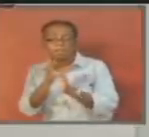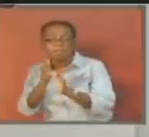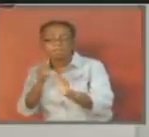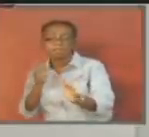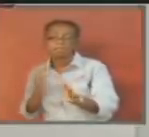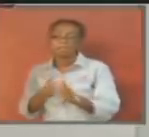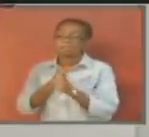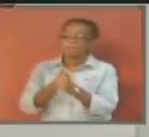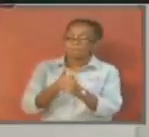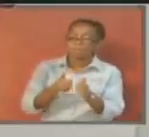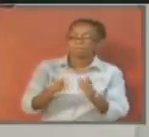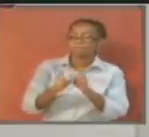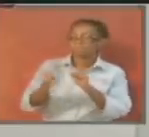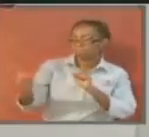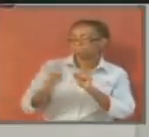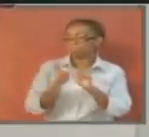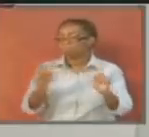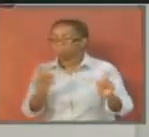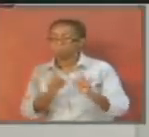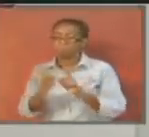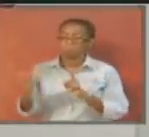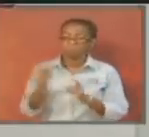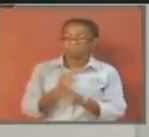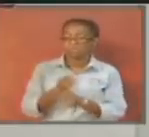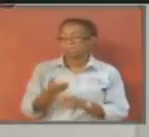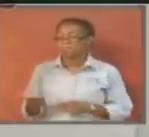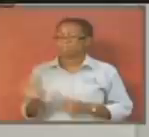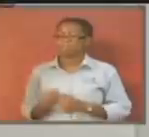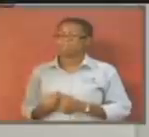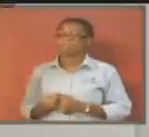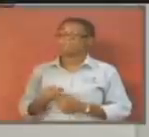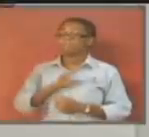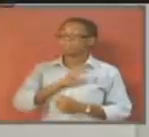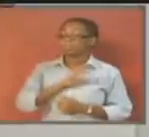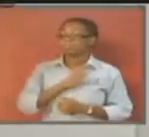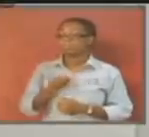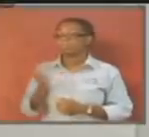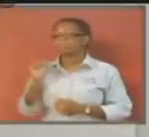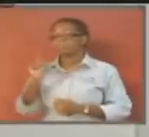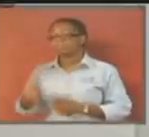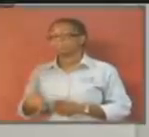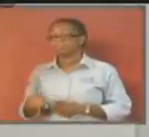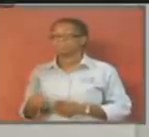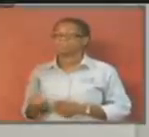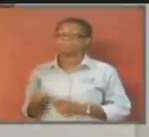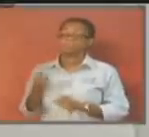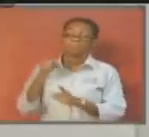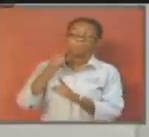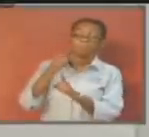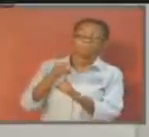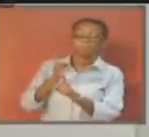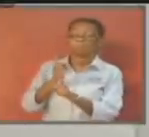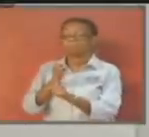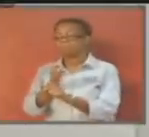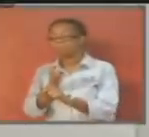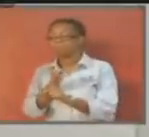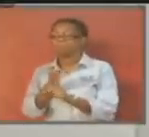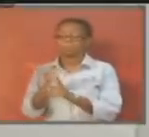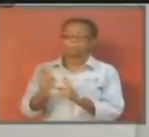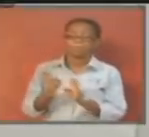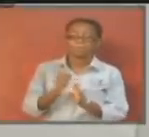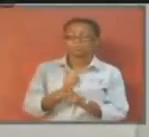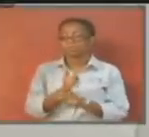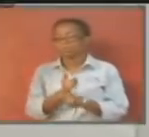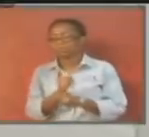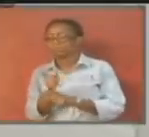maintain their social distancing and they must maintain what is required of them to ensure that we reduce